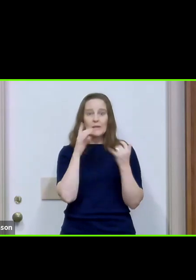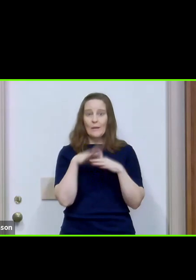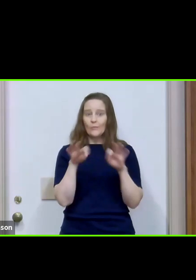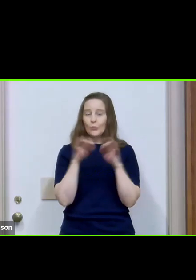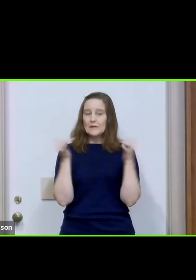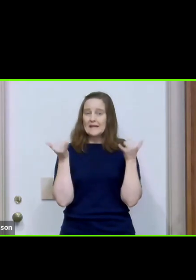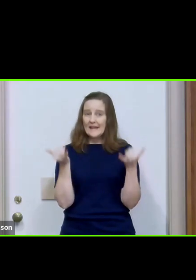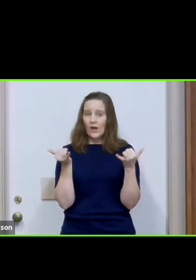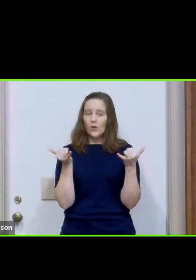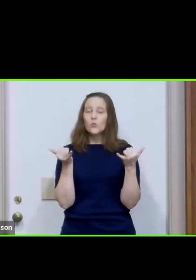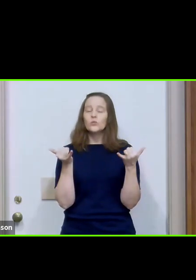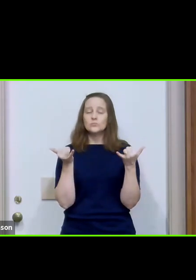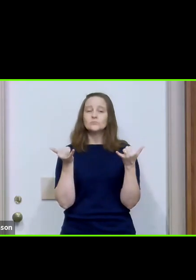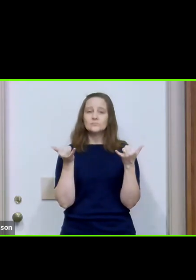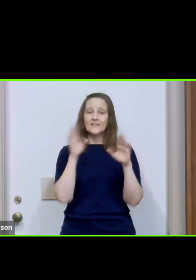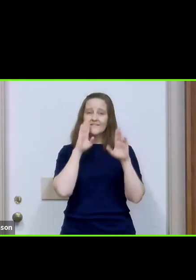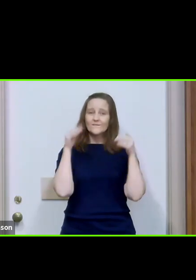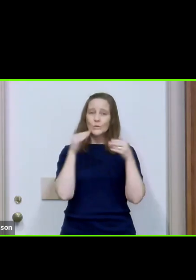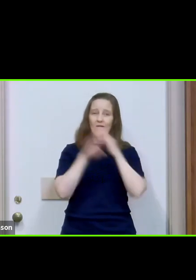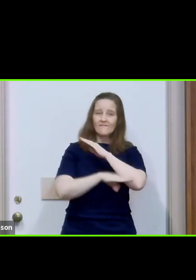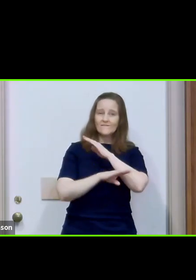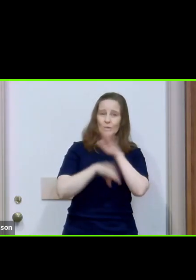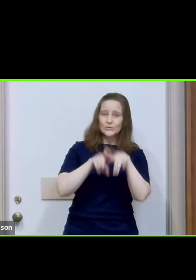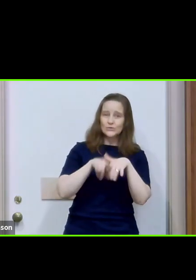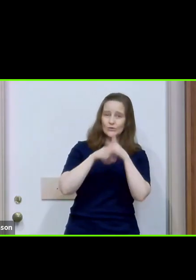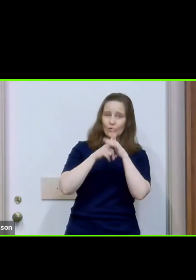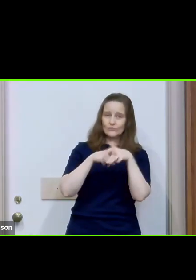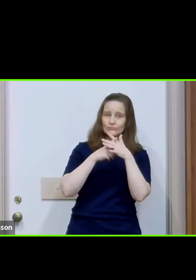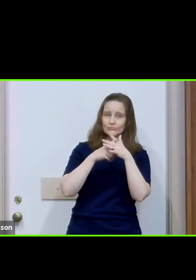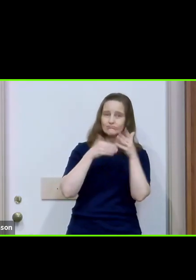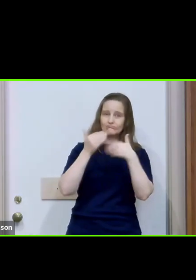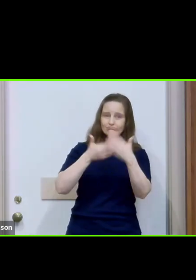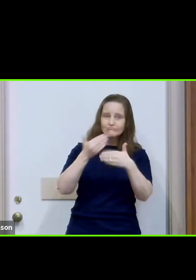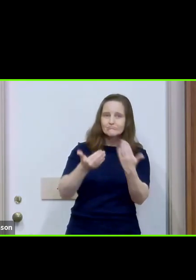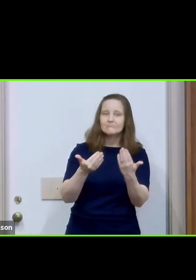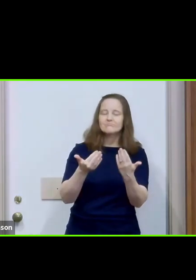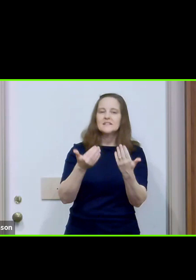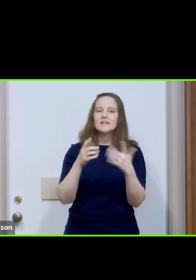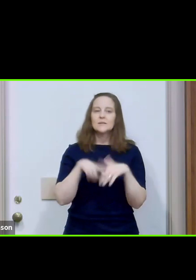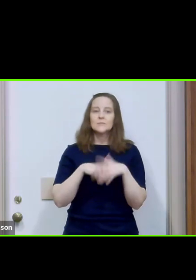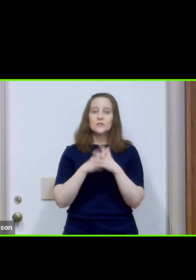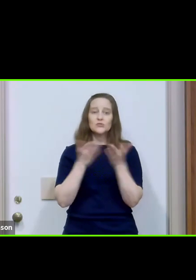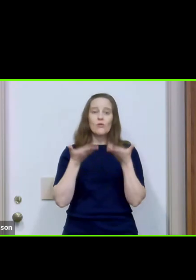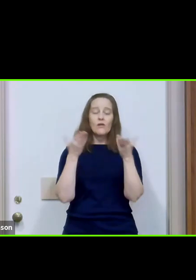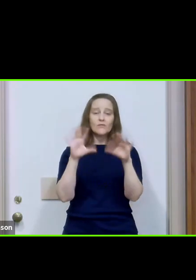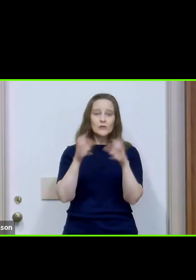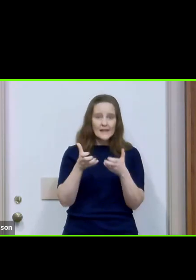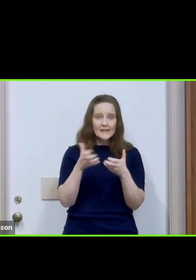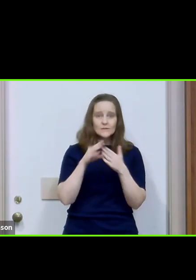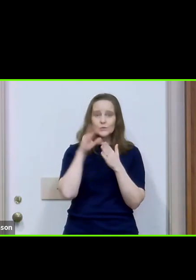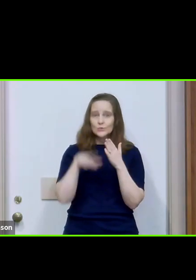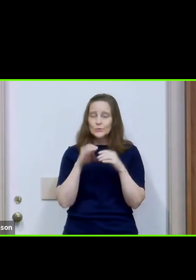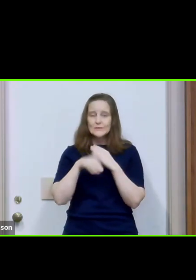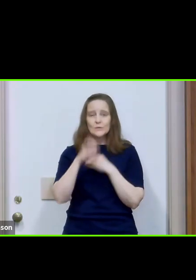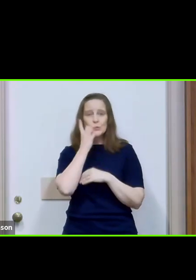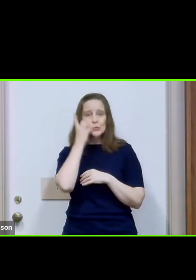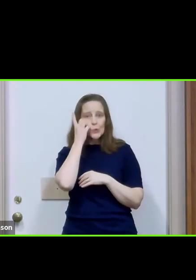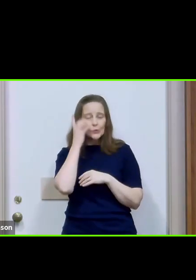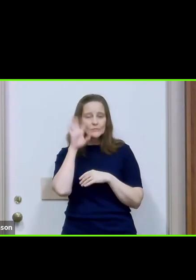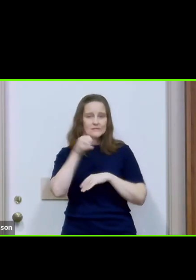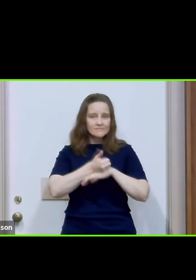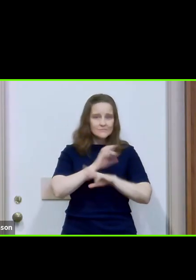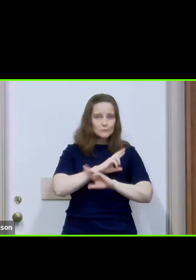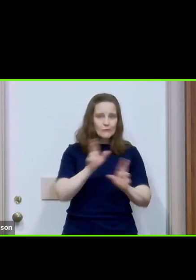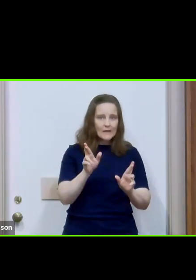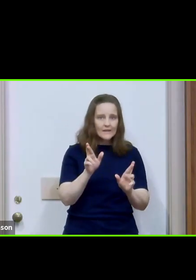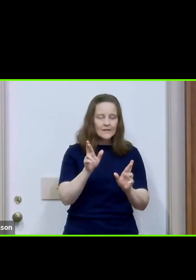focus on getting our fall restart completed and we begin to offer our classes and have our students in our residence halls before we shift gears